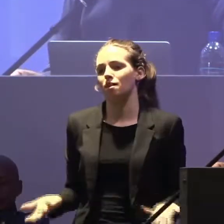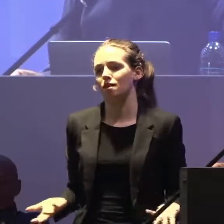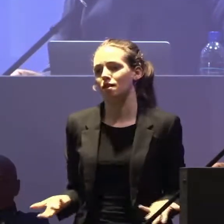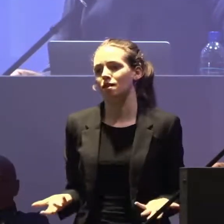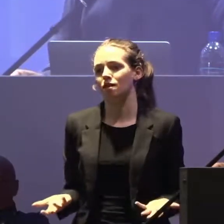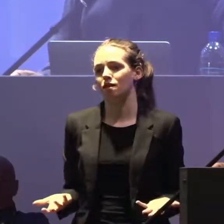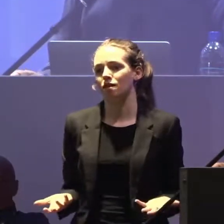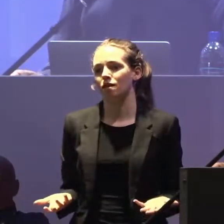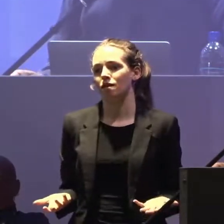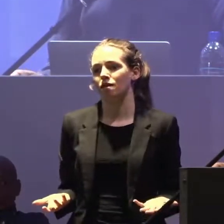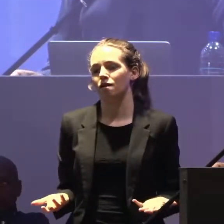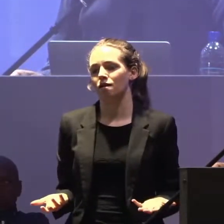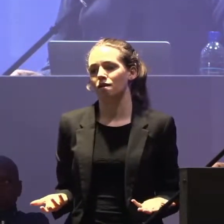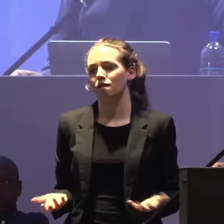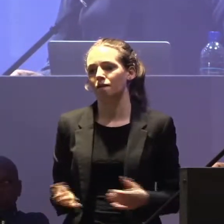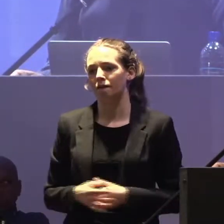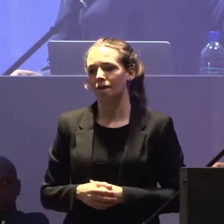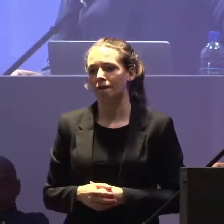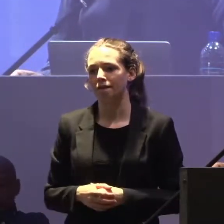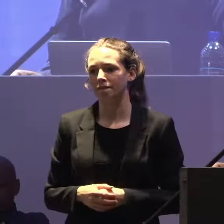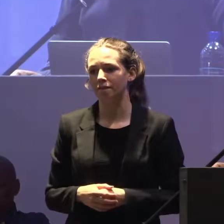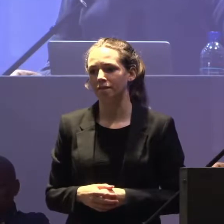I could have been dead.